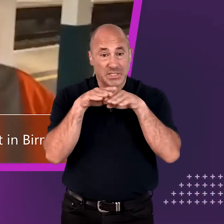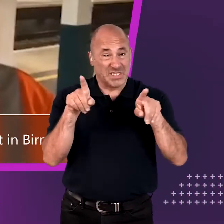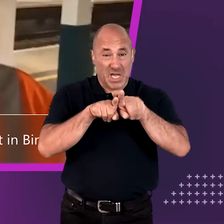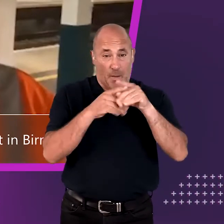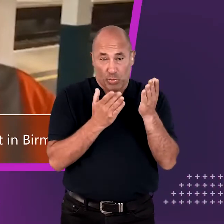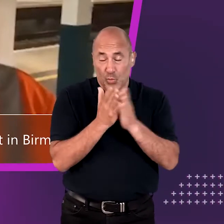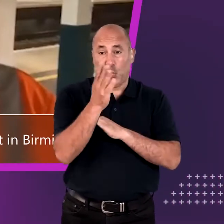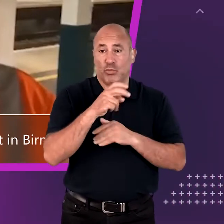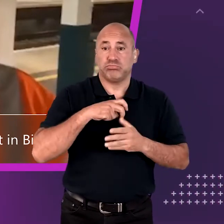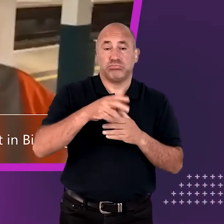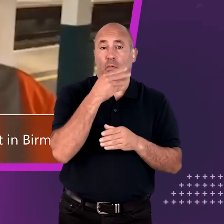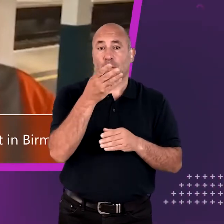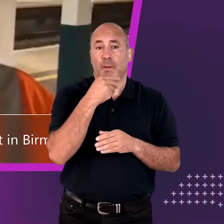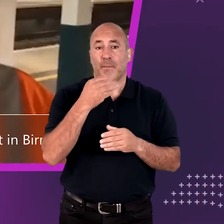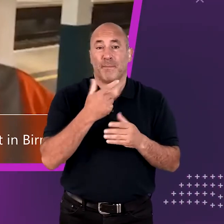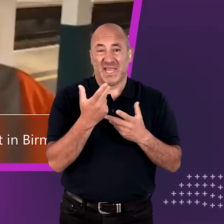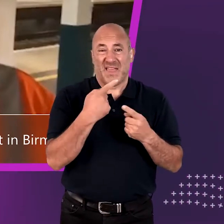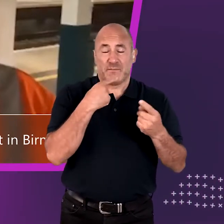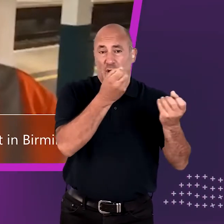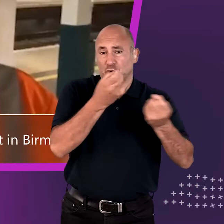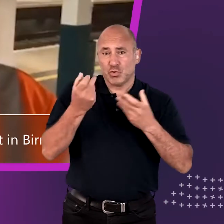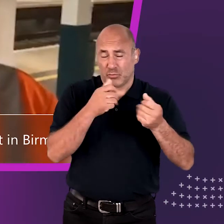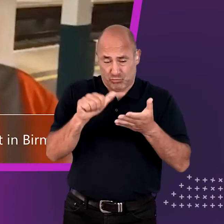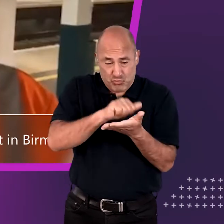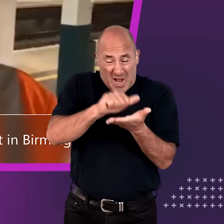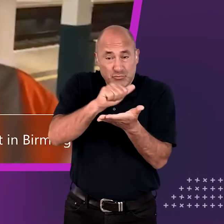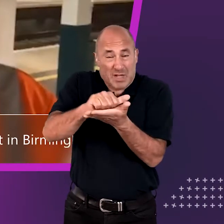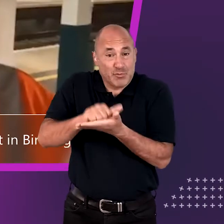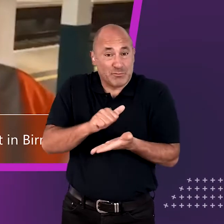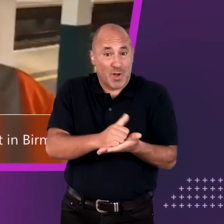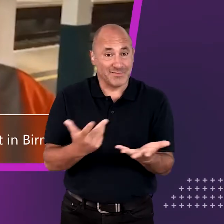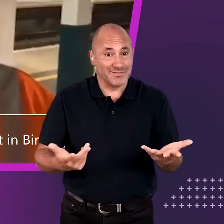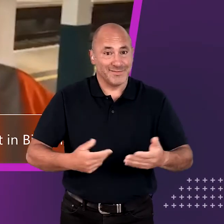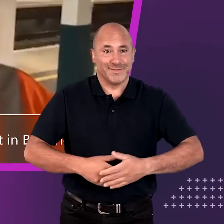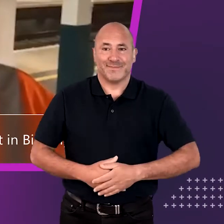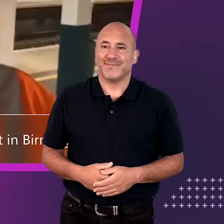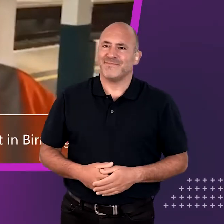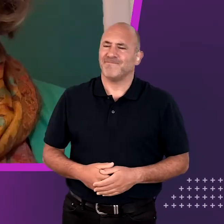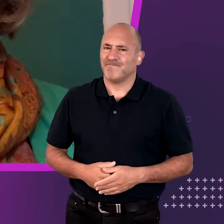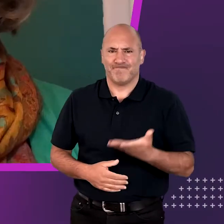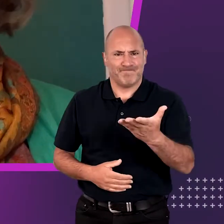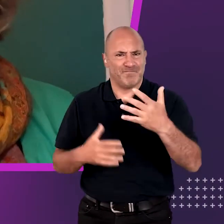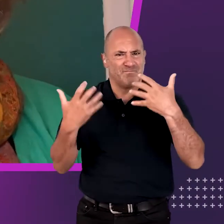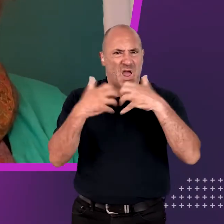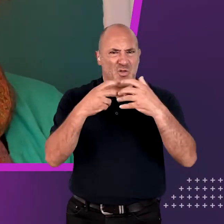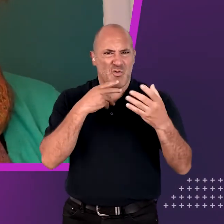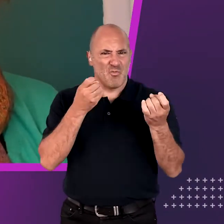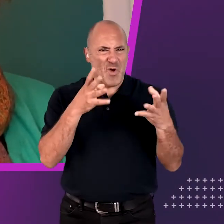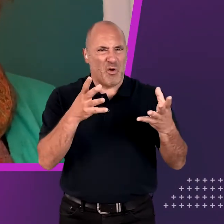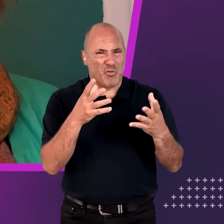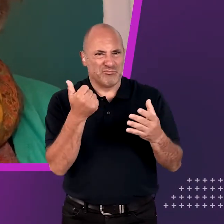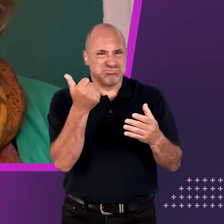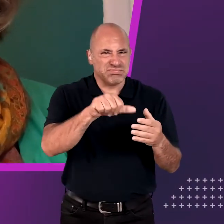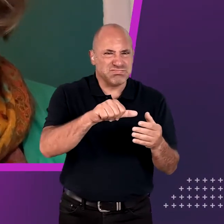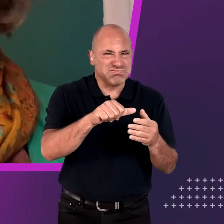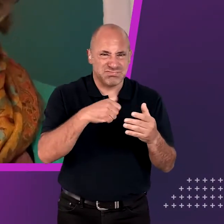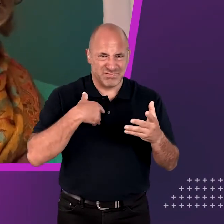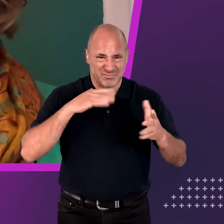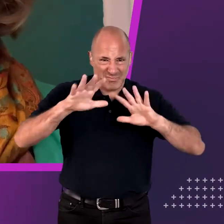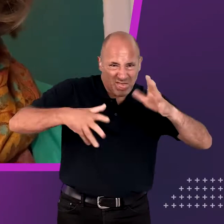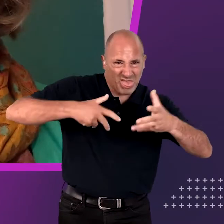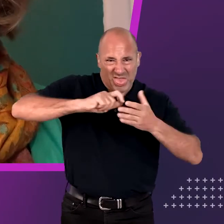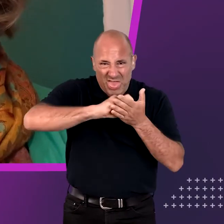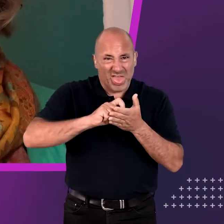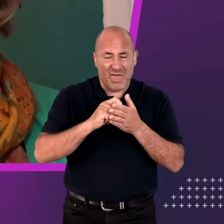information, it's the same standard throughout, so the output is correct every single time. The technology looks really intelligent, hands-free